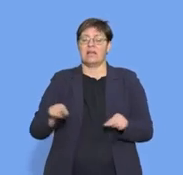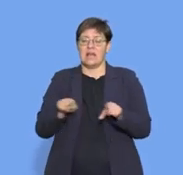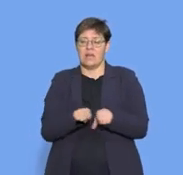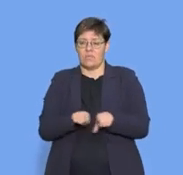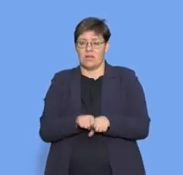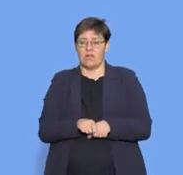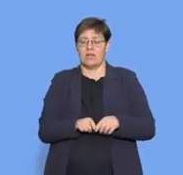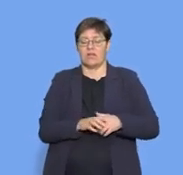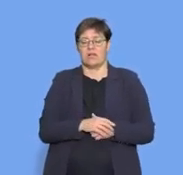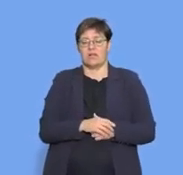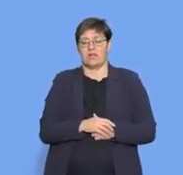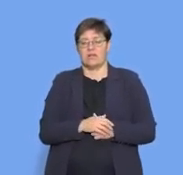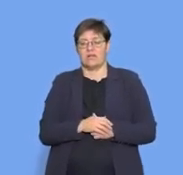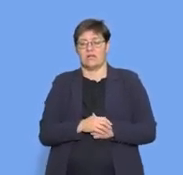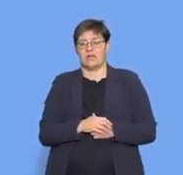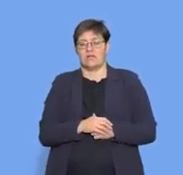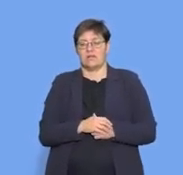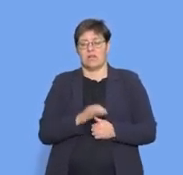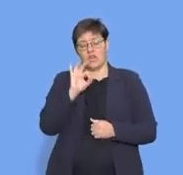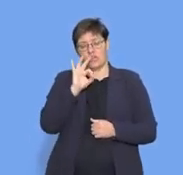be L is equal to